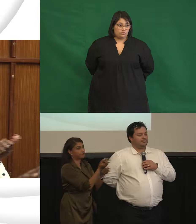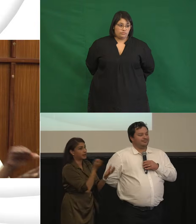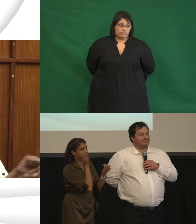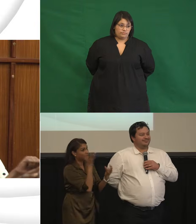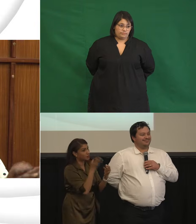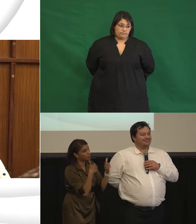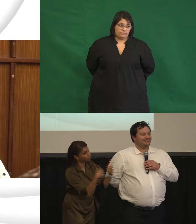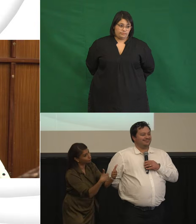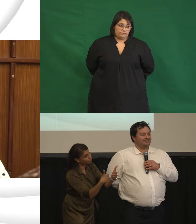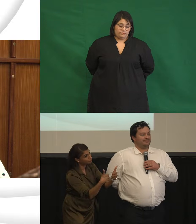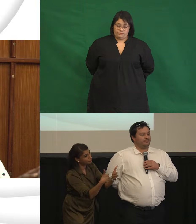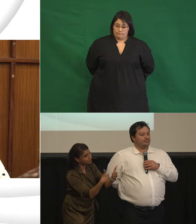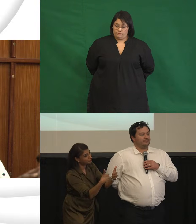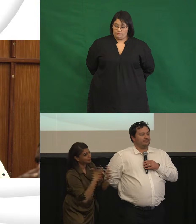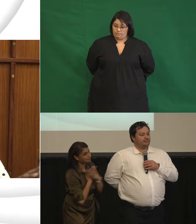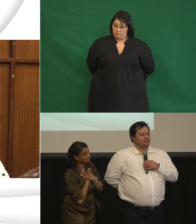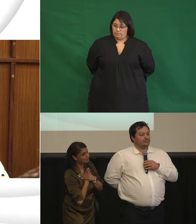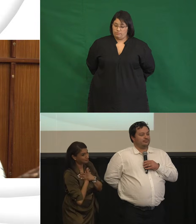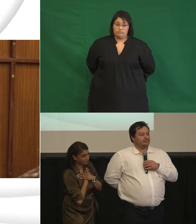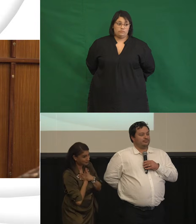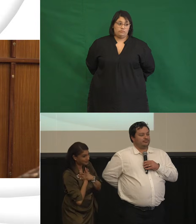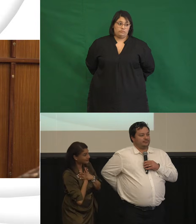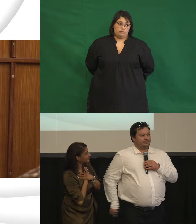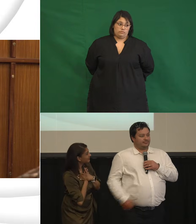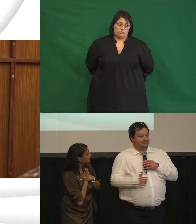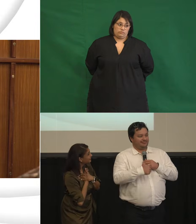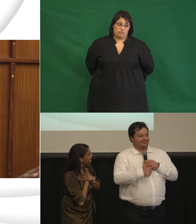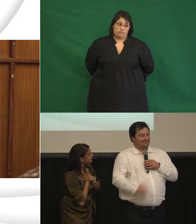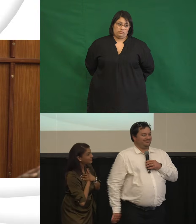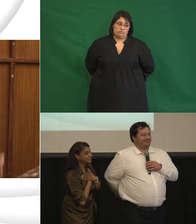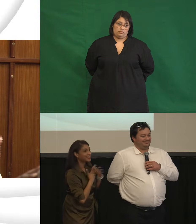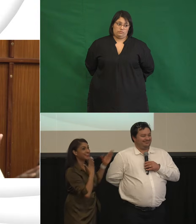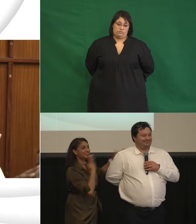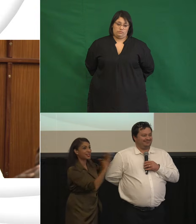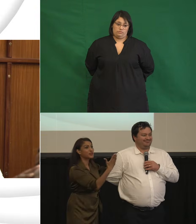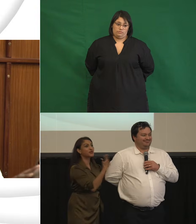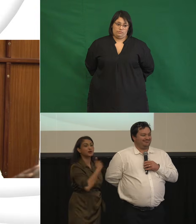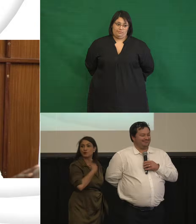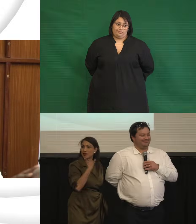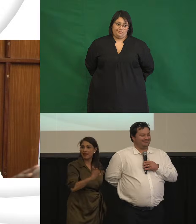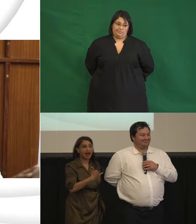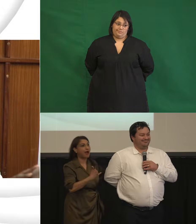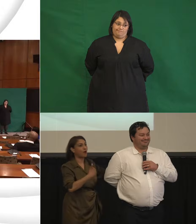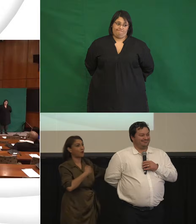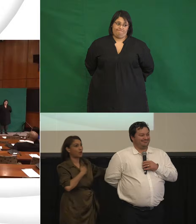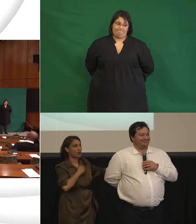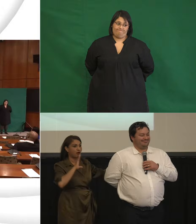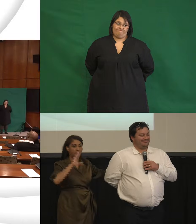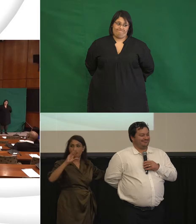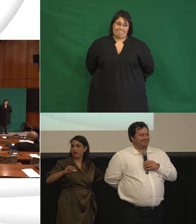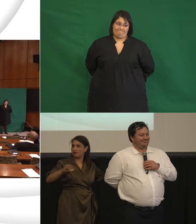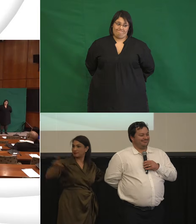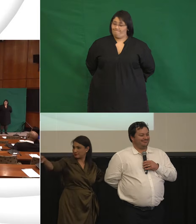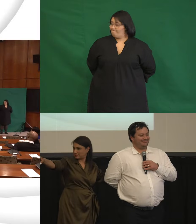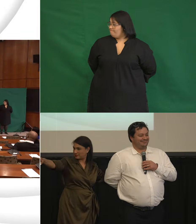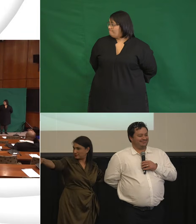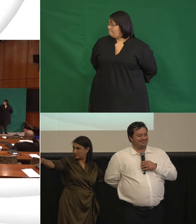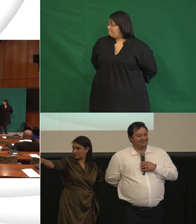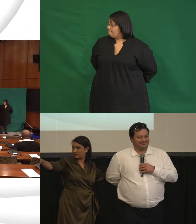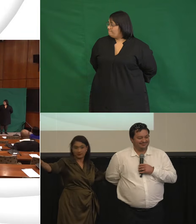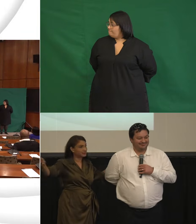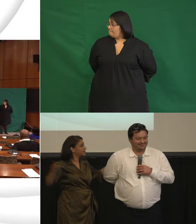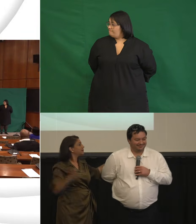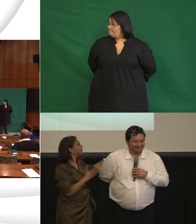want to ask questions, can I ask the two of you to maybe sit down and have a bit more of an in-depth conversation? For now, I'd like